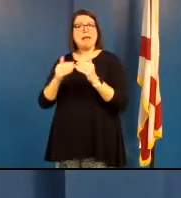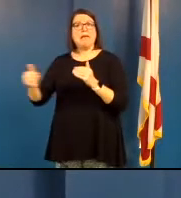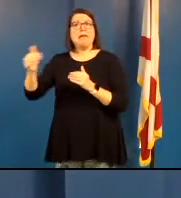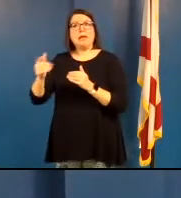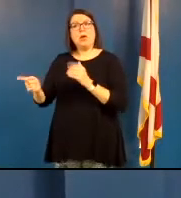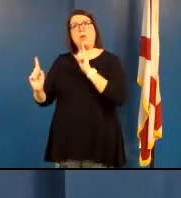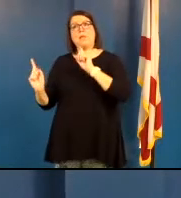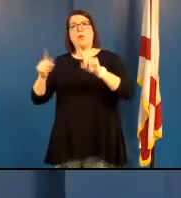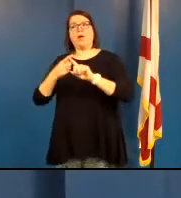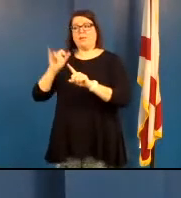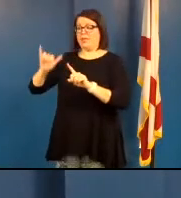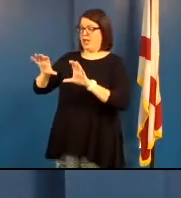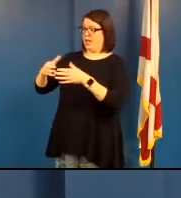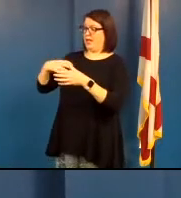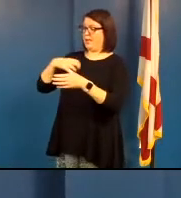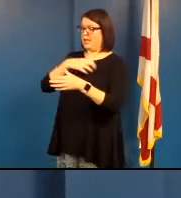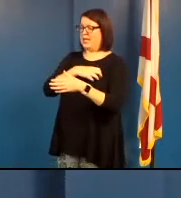back from that real estate company, so.